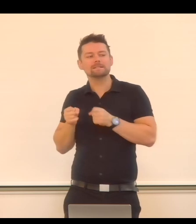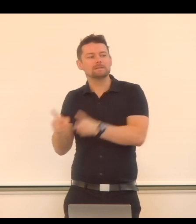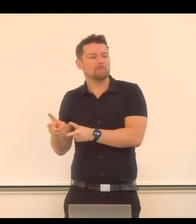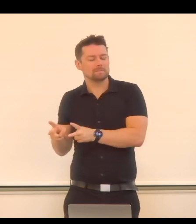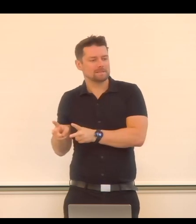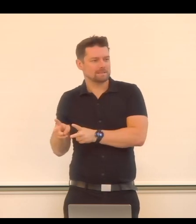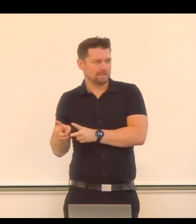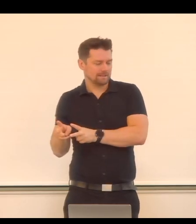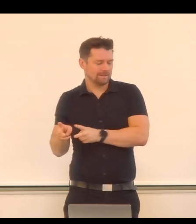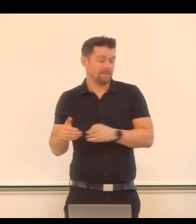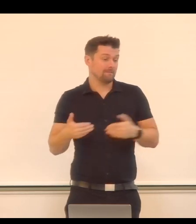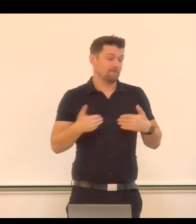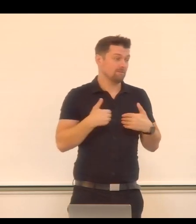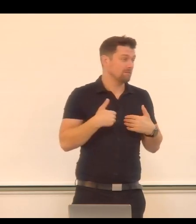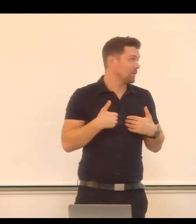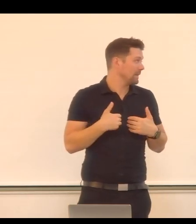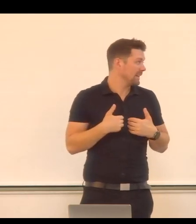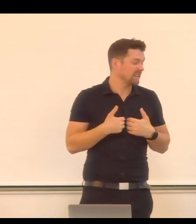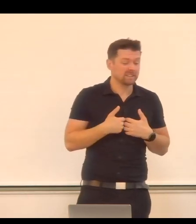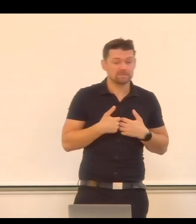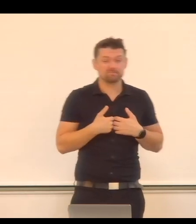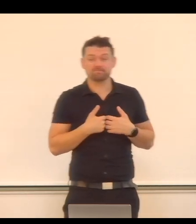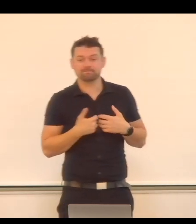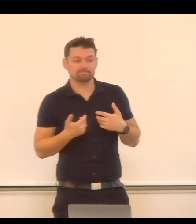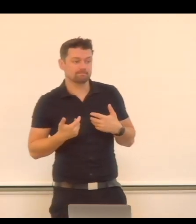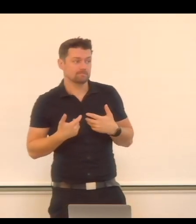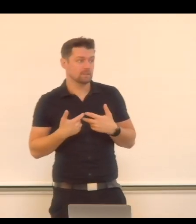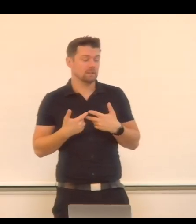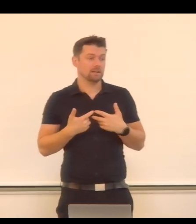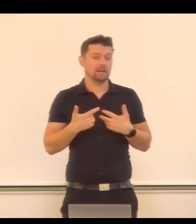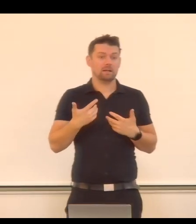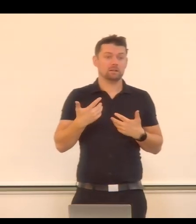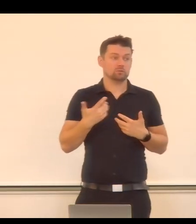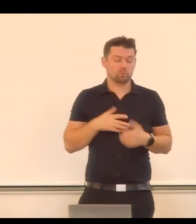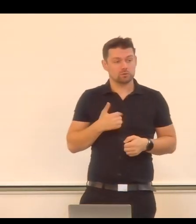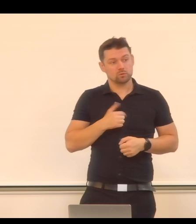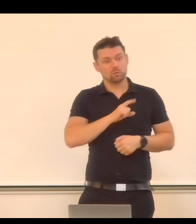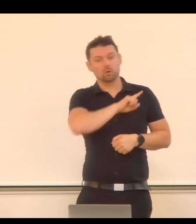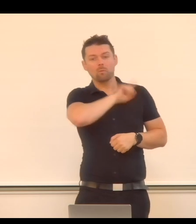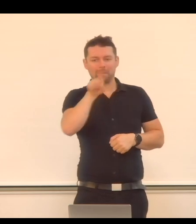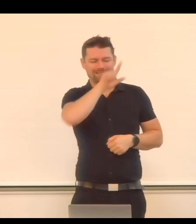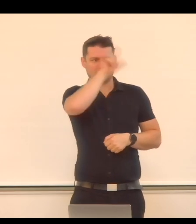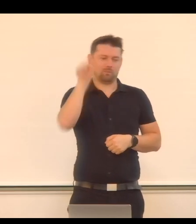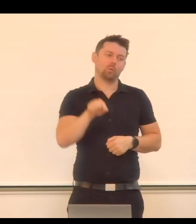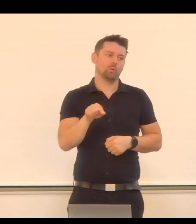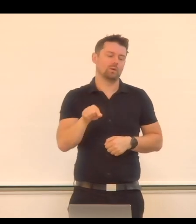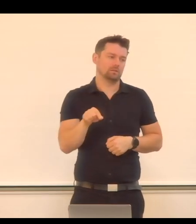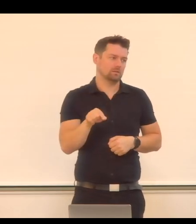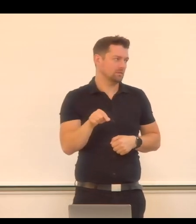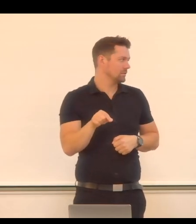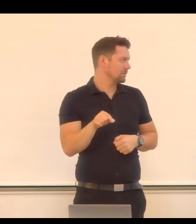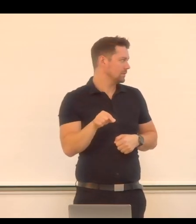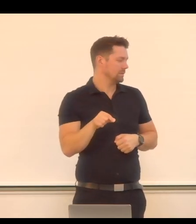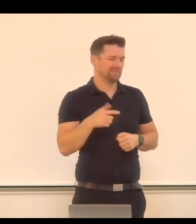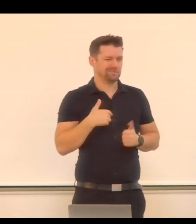unfortunately. For me, I'm at that phase now of just helping us get back to the moon and go on to the next step beyond